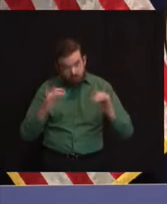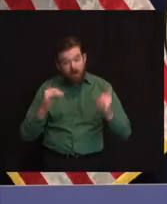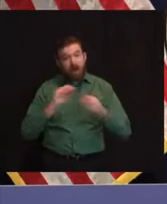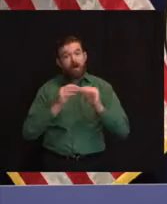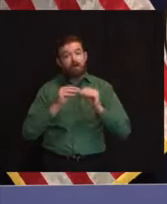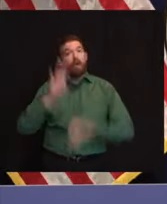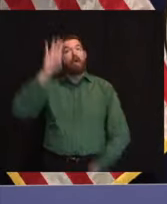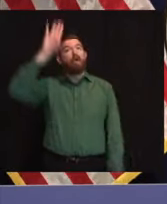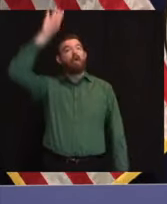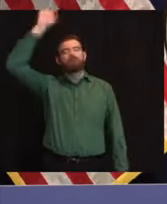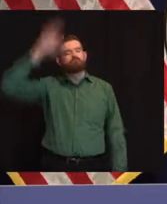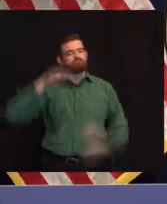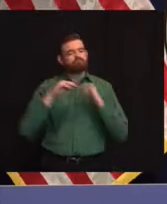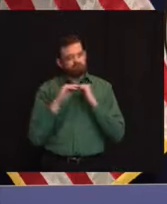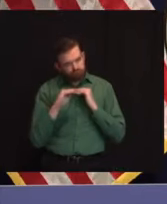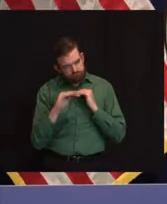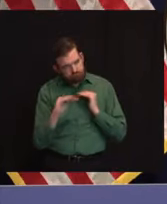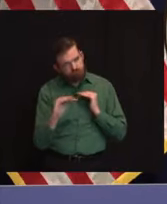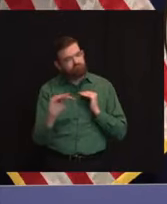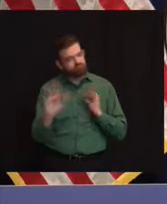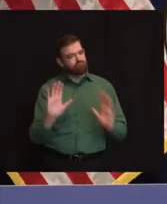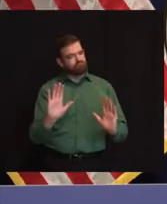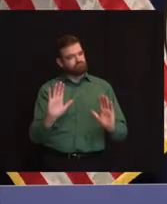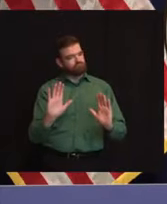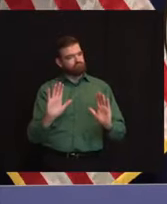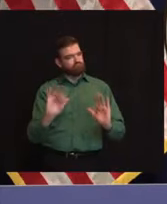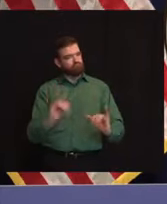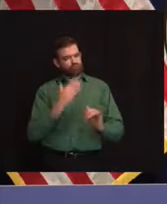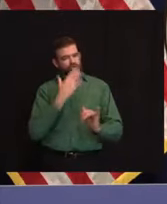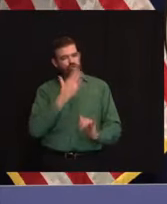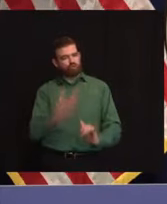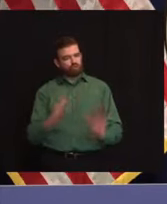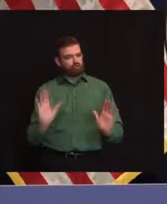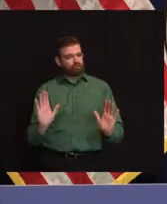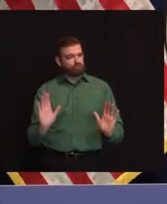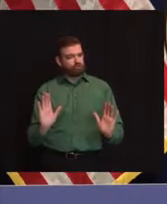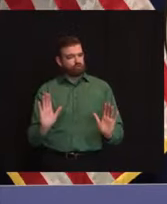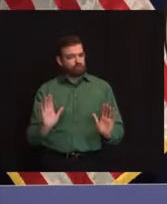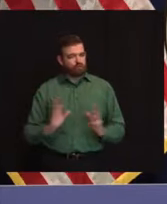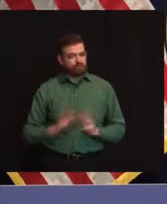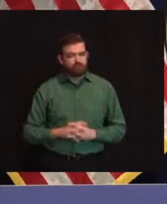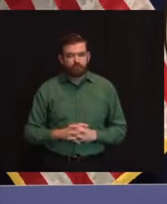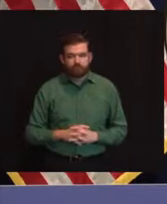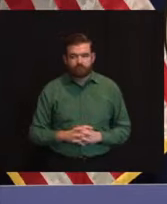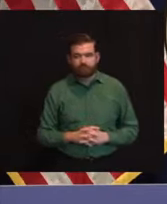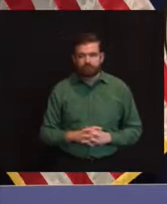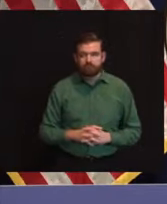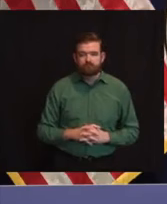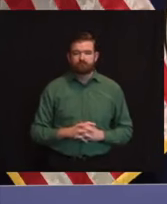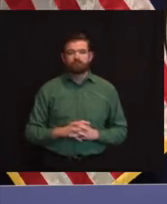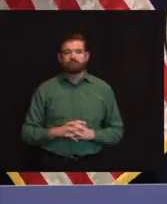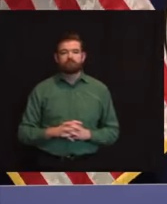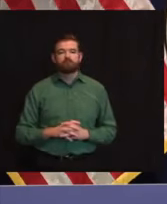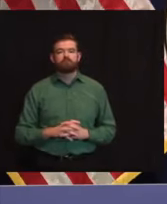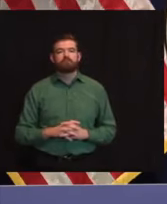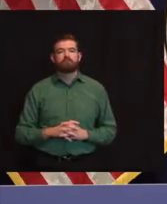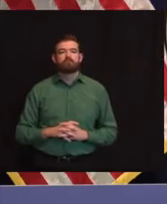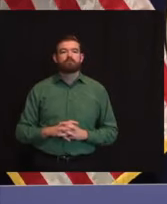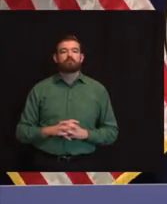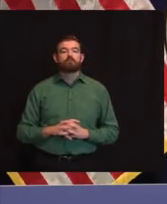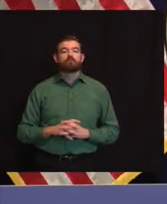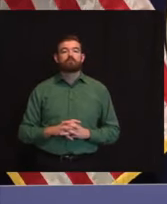that? So thank you. And I think that's something we endeavor, including, and I don't want to put Ed back on the spot, we are